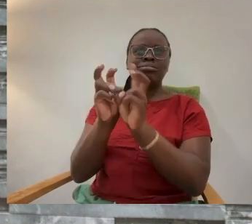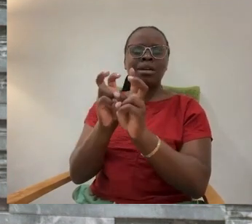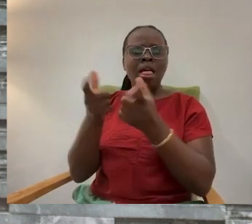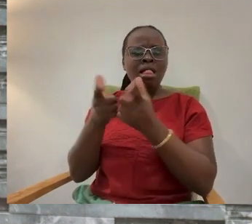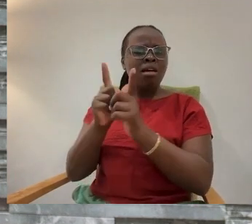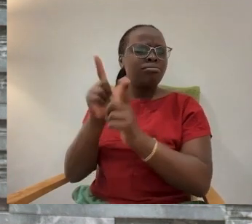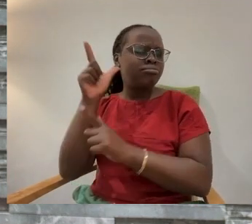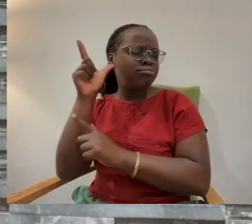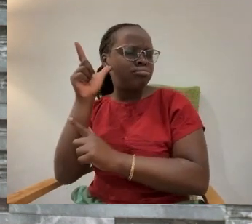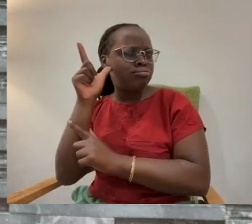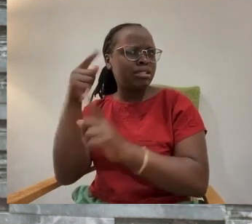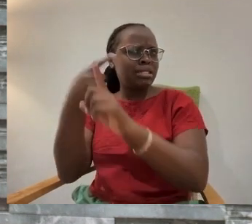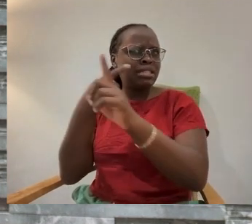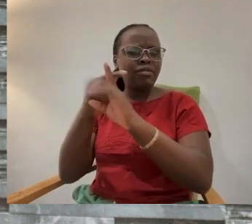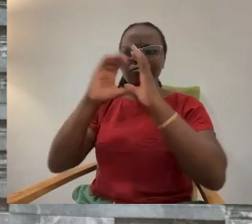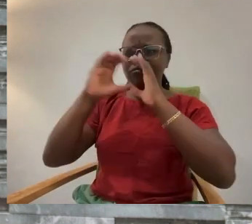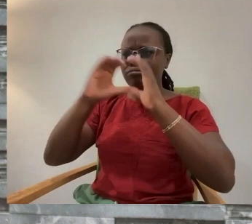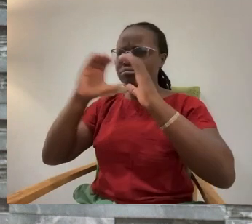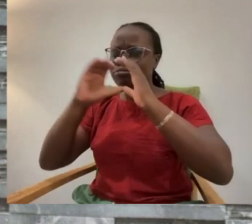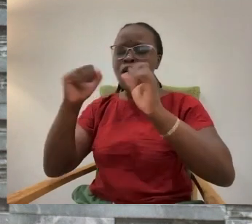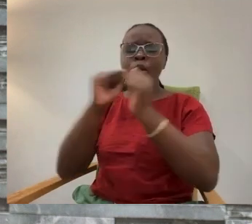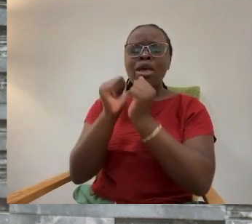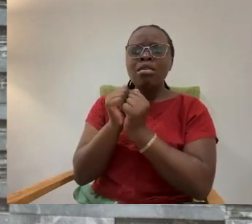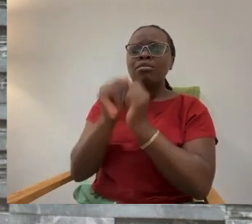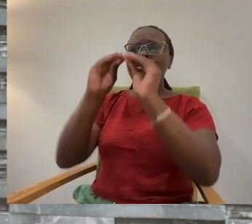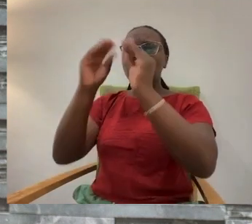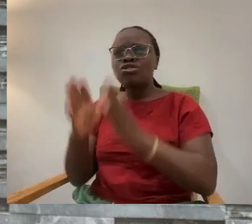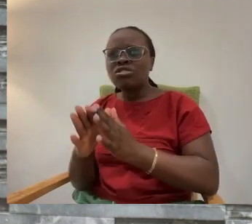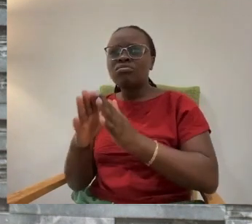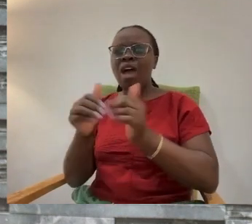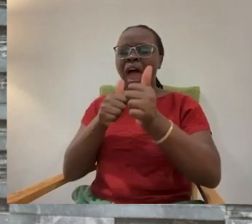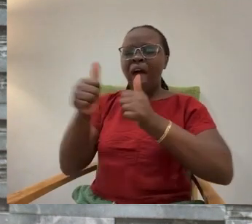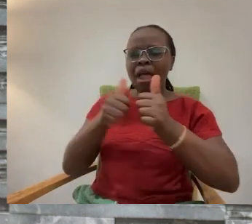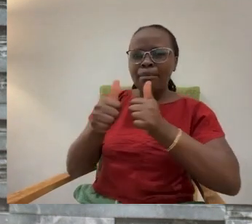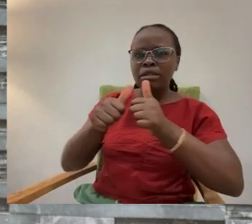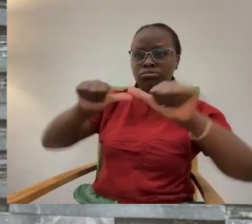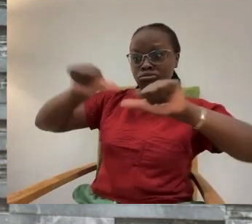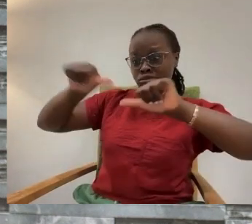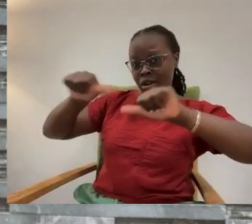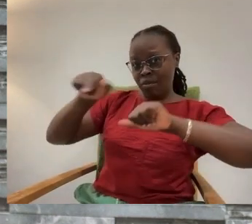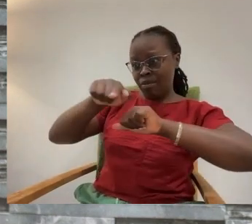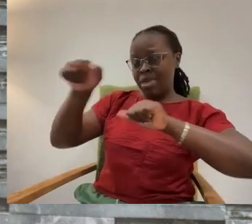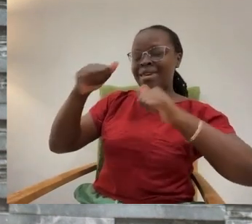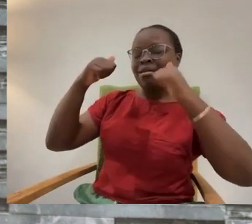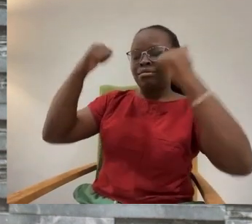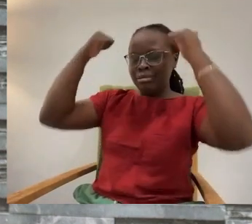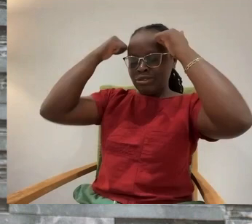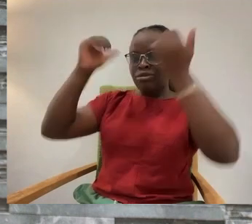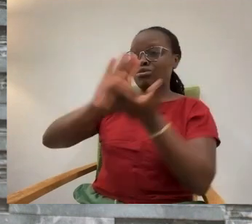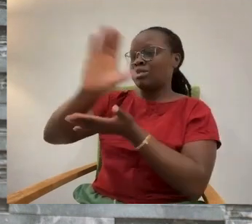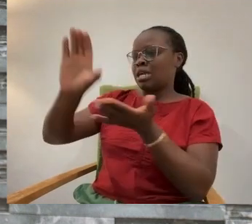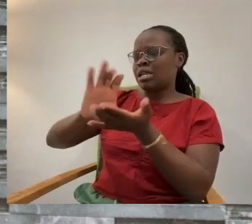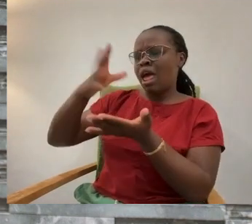at a series of conversations we had recently with teachers and administrative staff at Kids Zone Educational Center to learn about